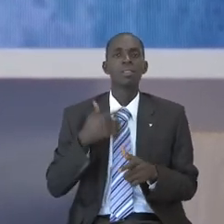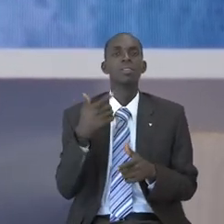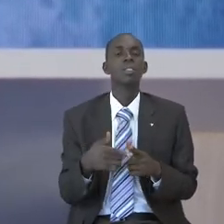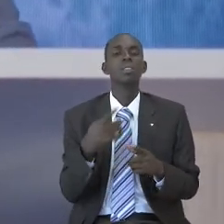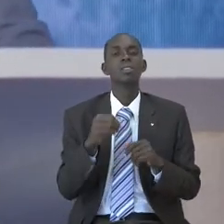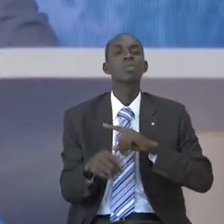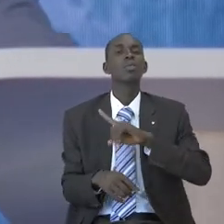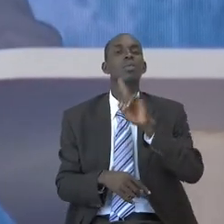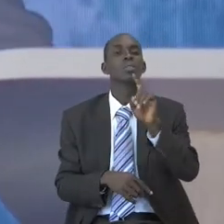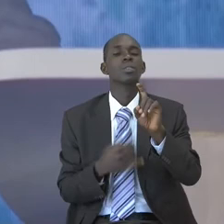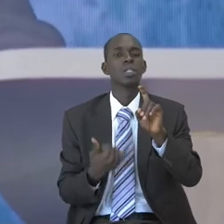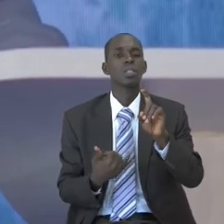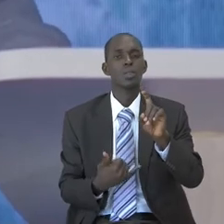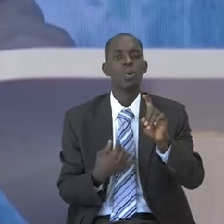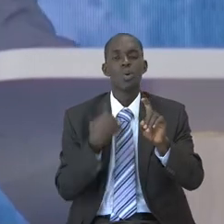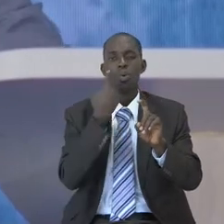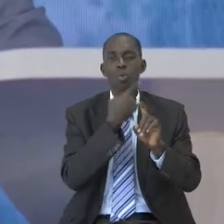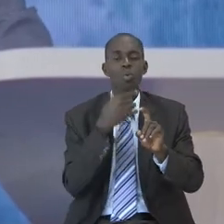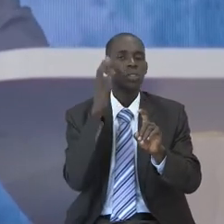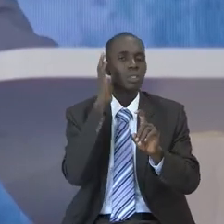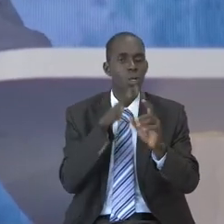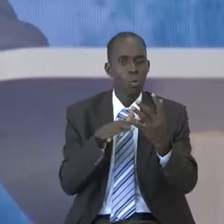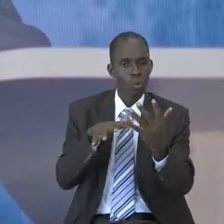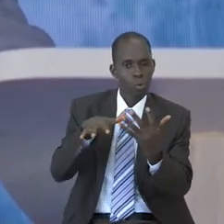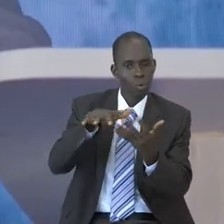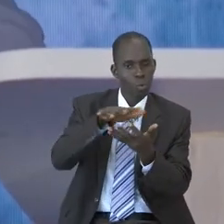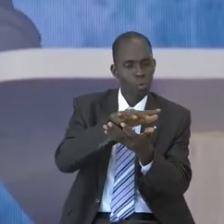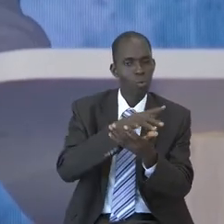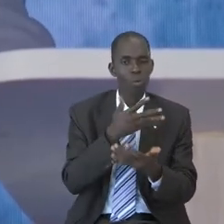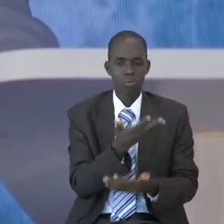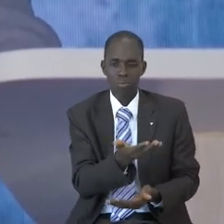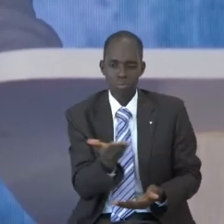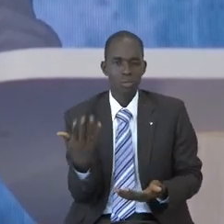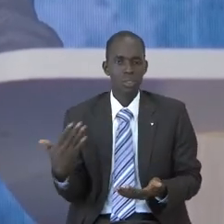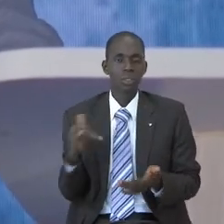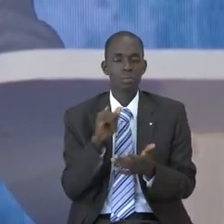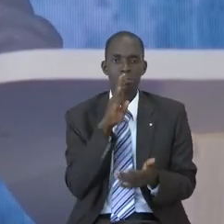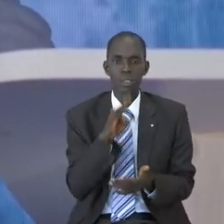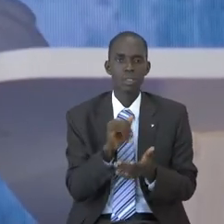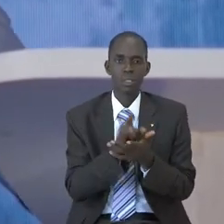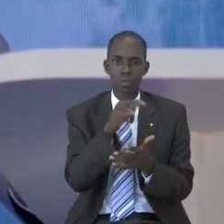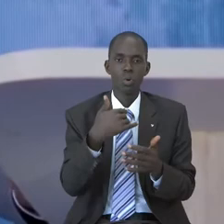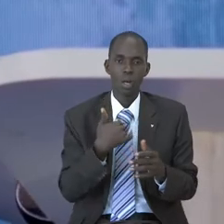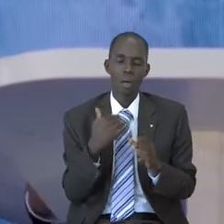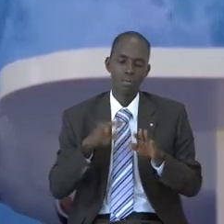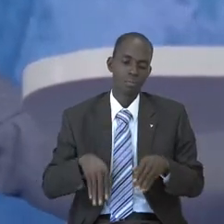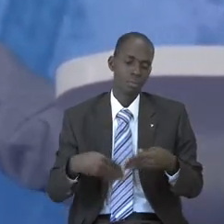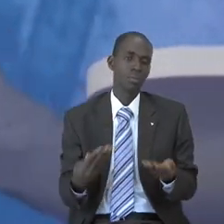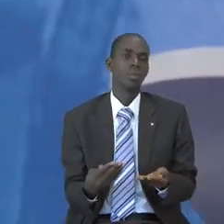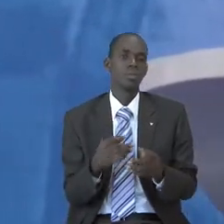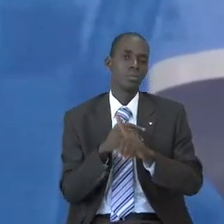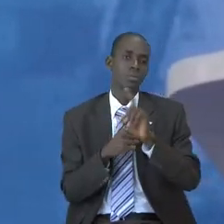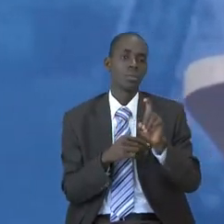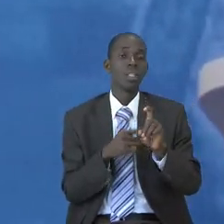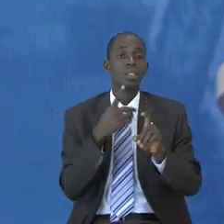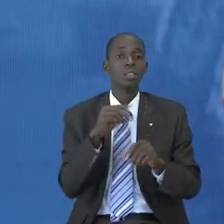question, whose shall those things be which thou hast provided? The question